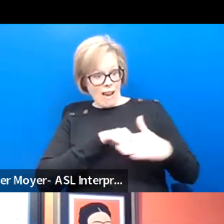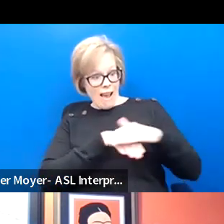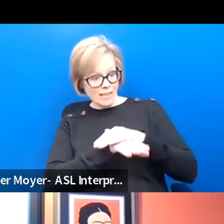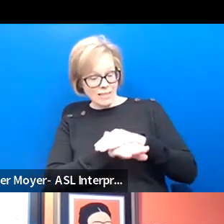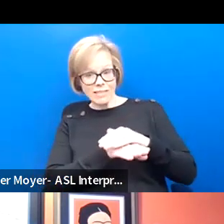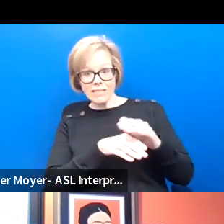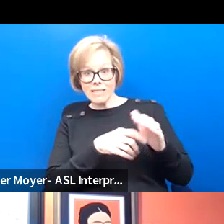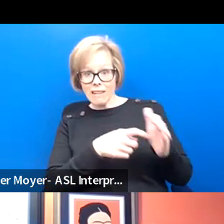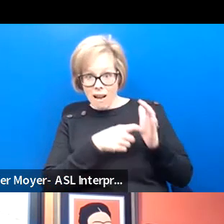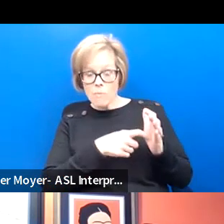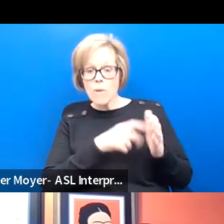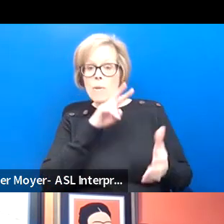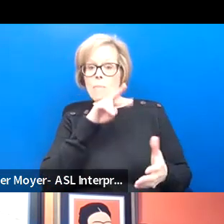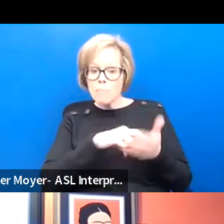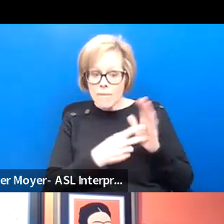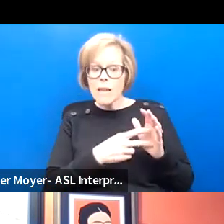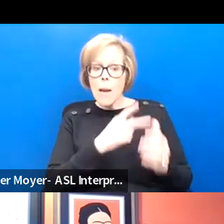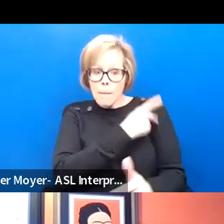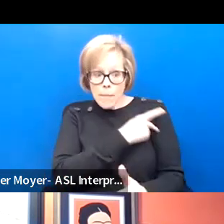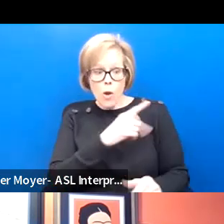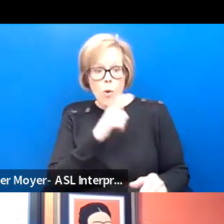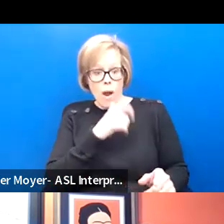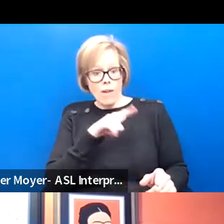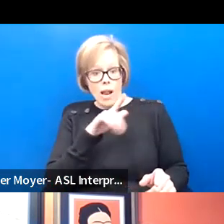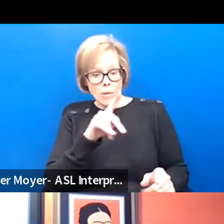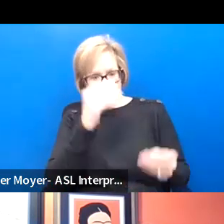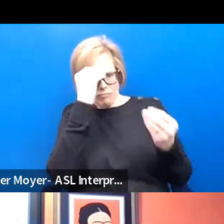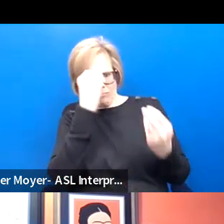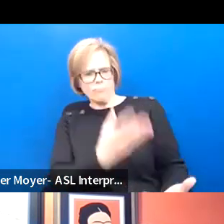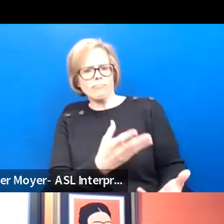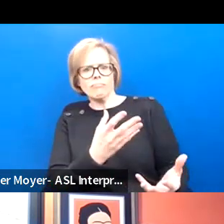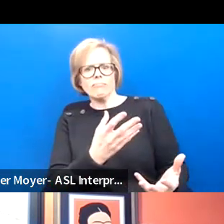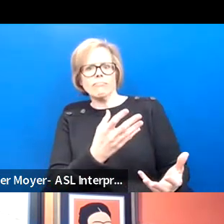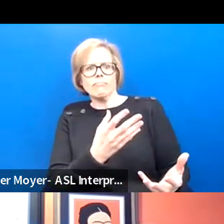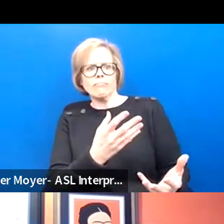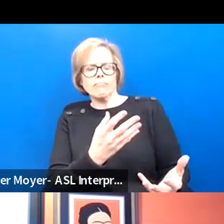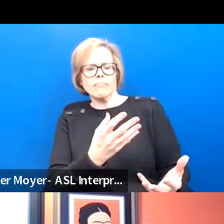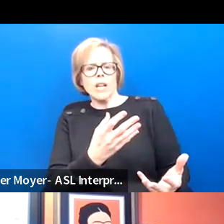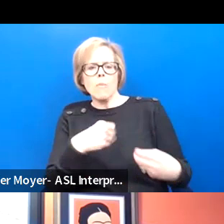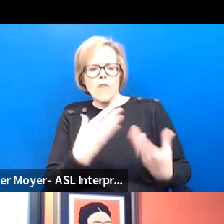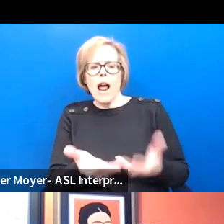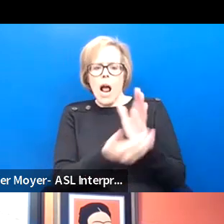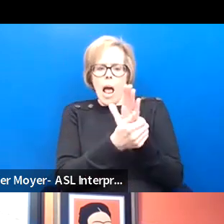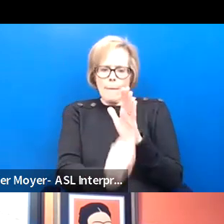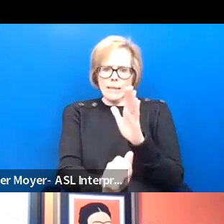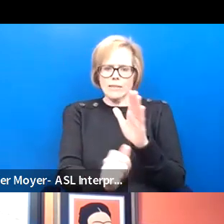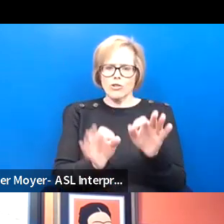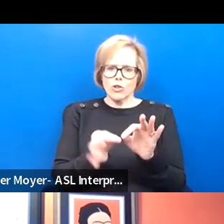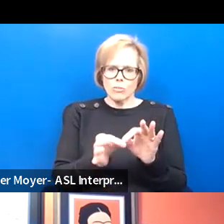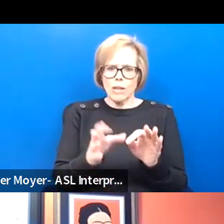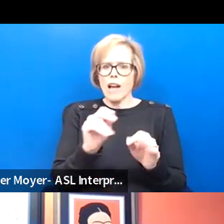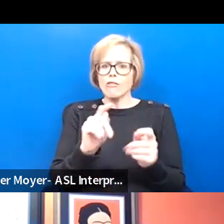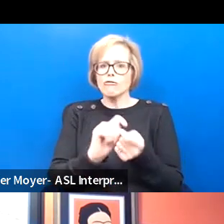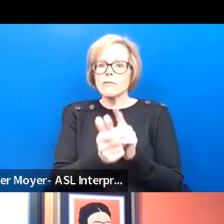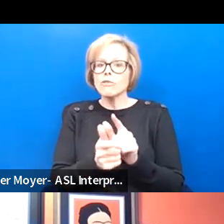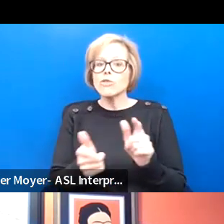obligation includes giving patients with LEP notice of and providing them competent interpretation and translation